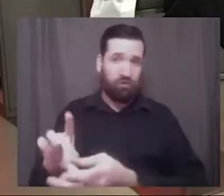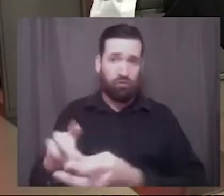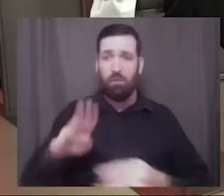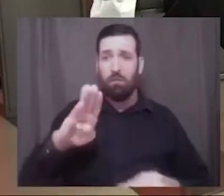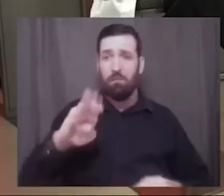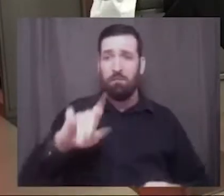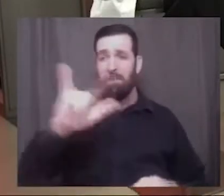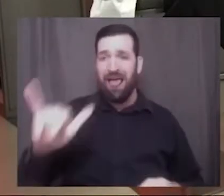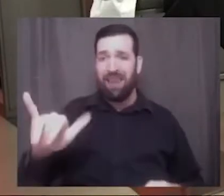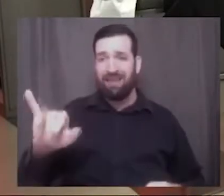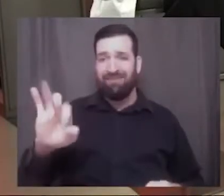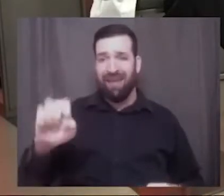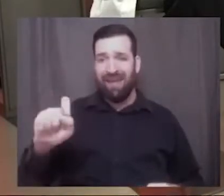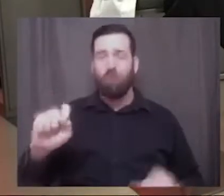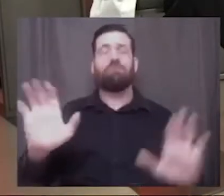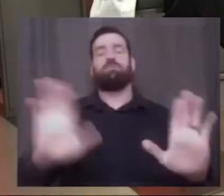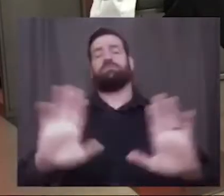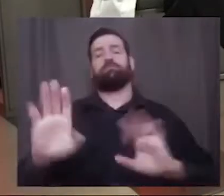hormone